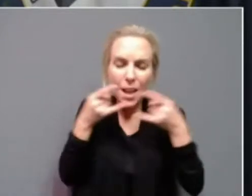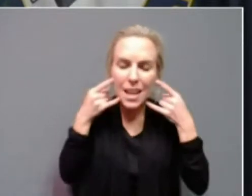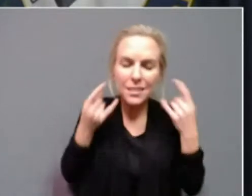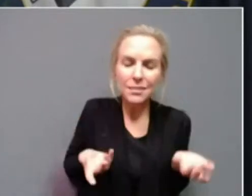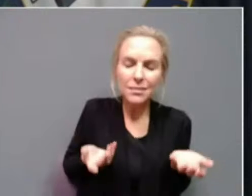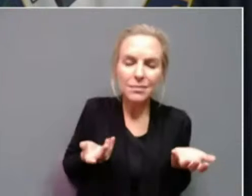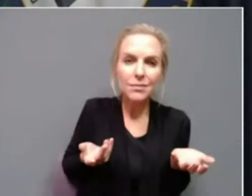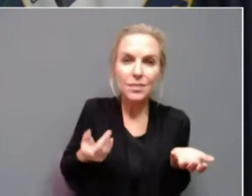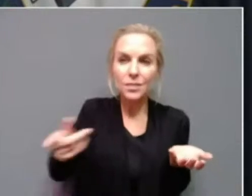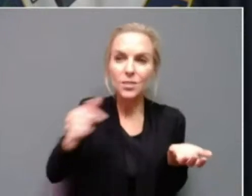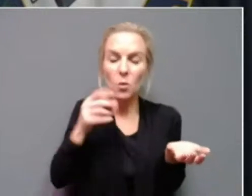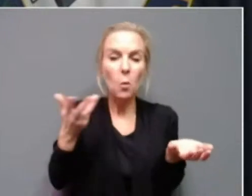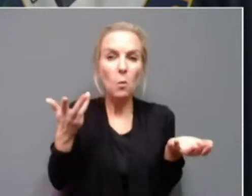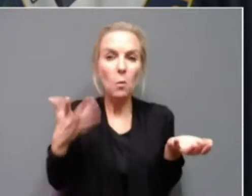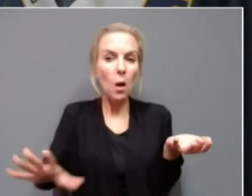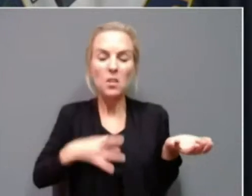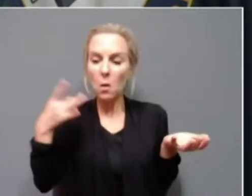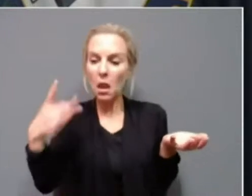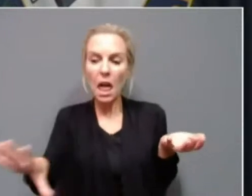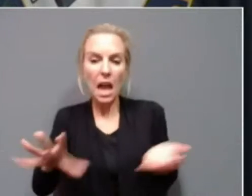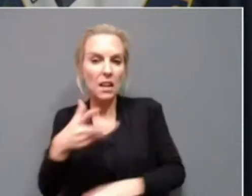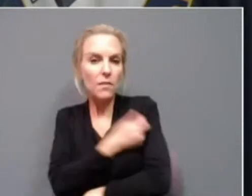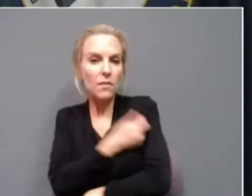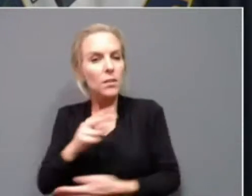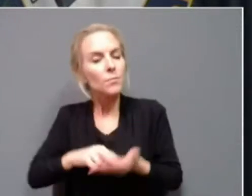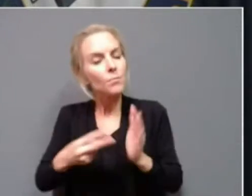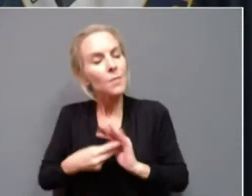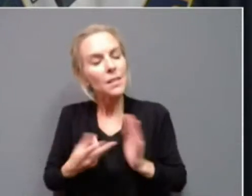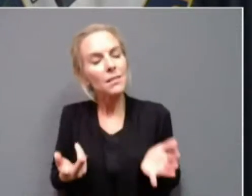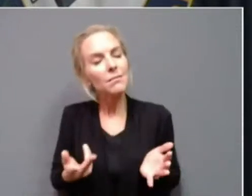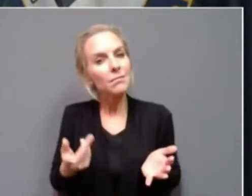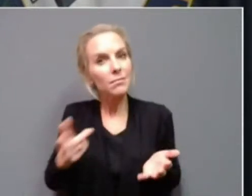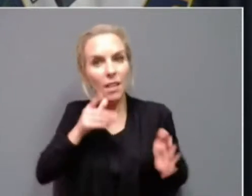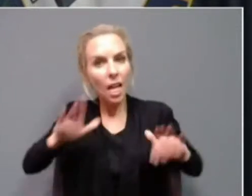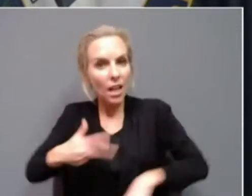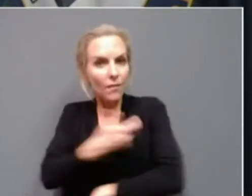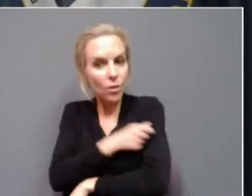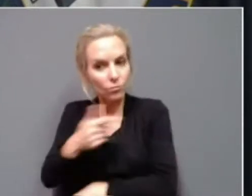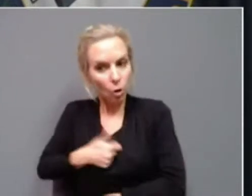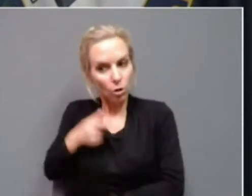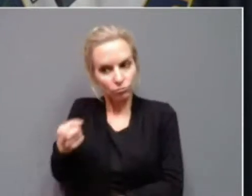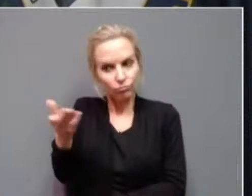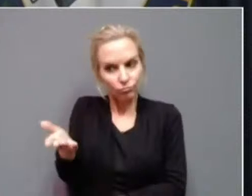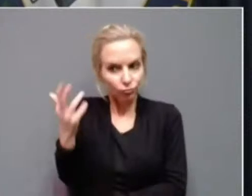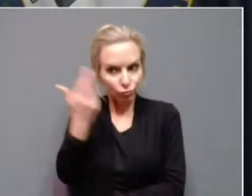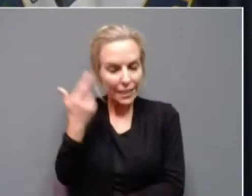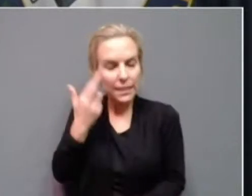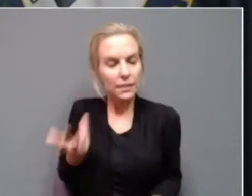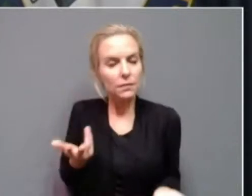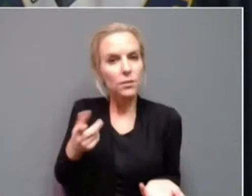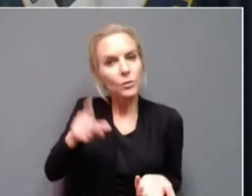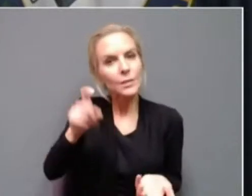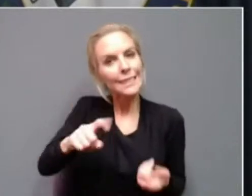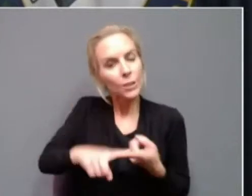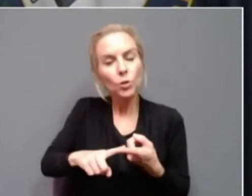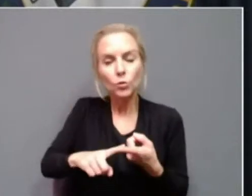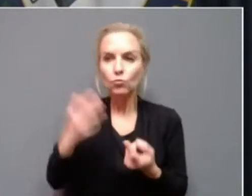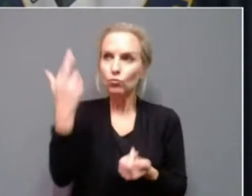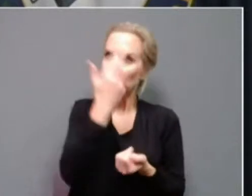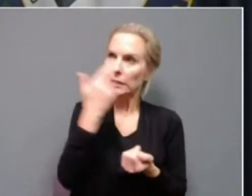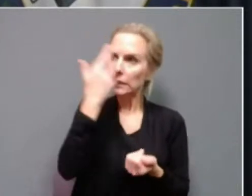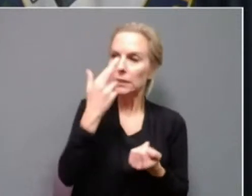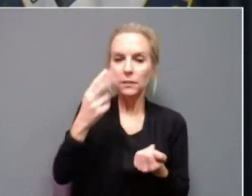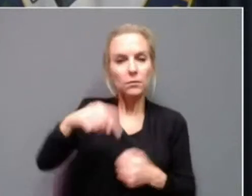who doesn't like the masking that is not vaccinated, I'm sorry, pal, you're the reason. And we really need you to come around and get that